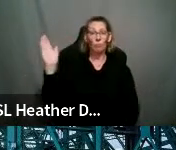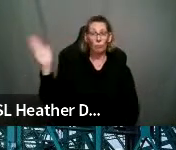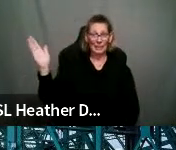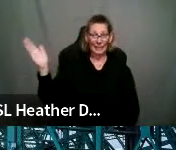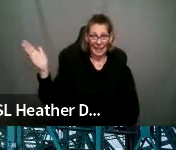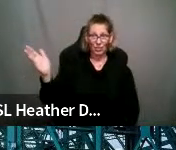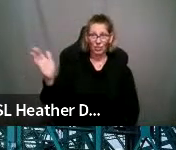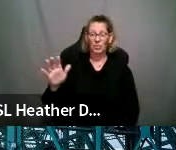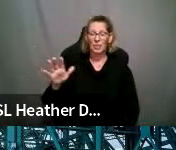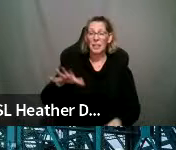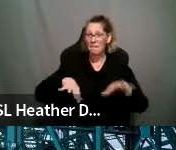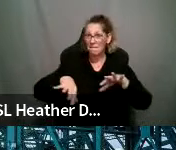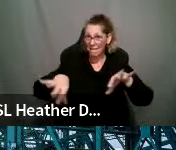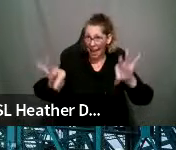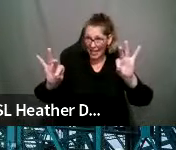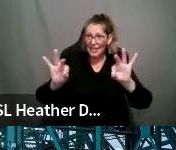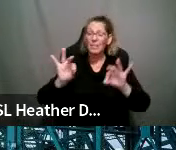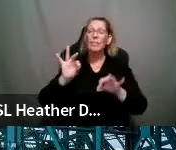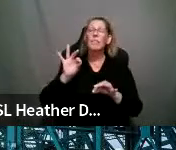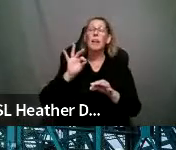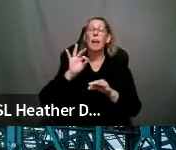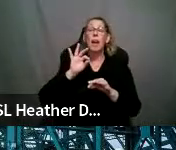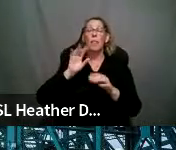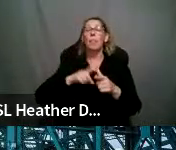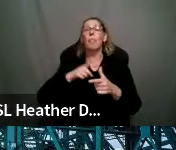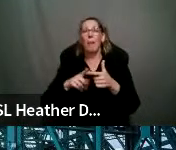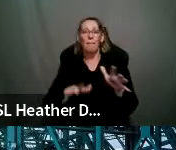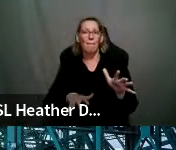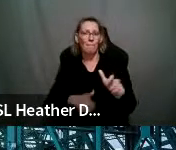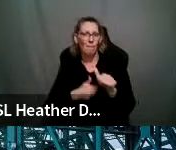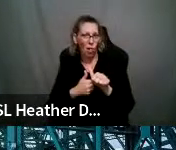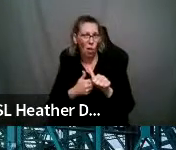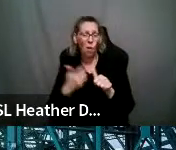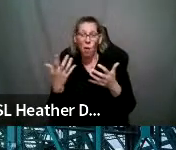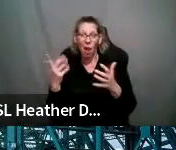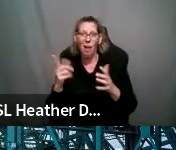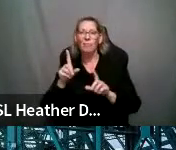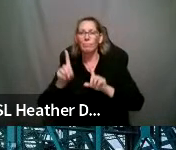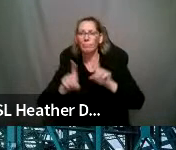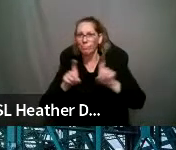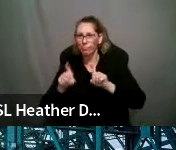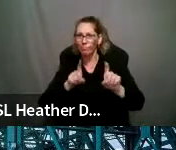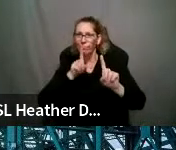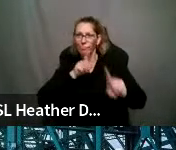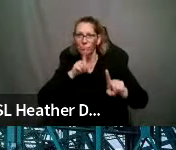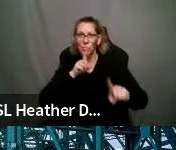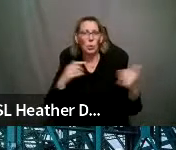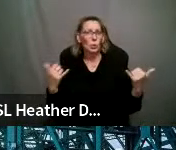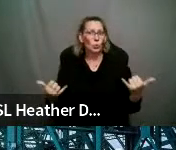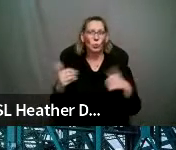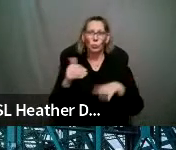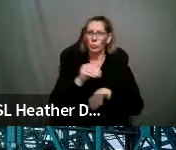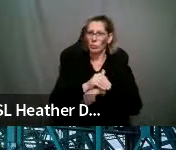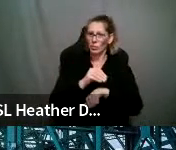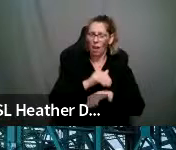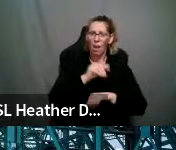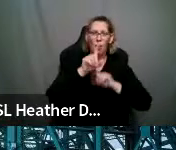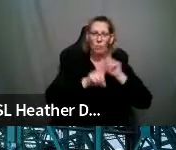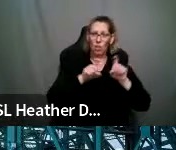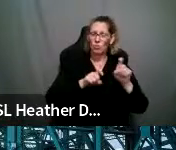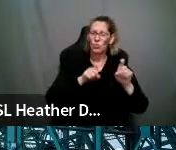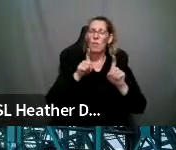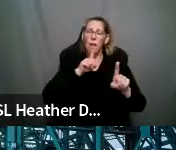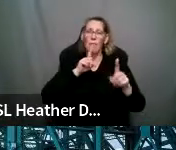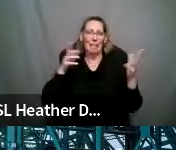of findings followed by a question and answer session. And it's a Q&A only tonight. We will not be accepting comments on the